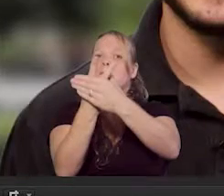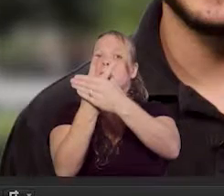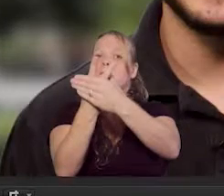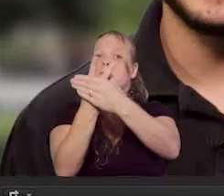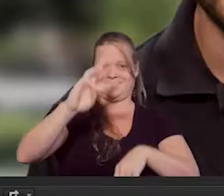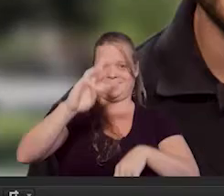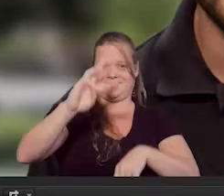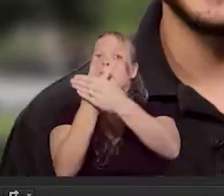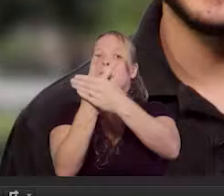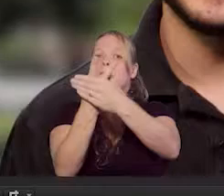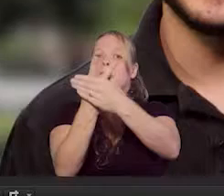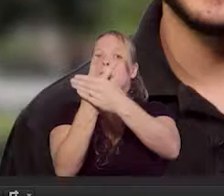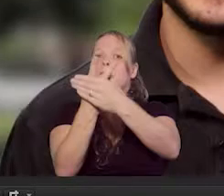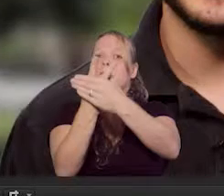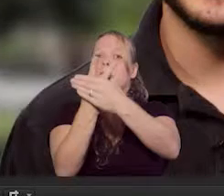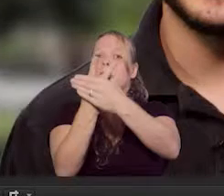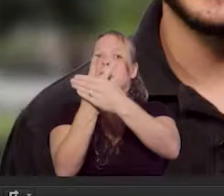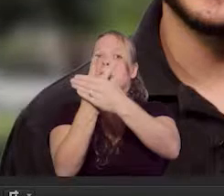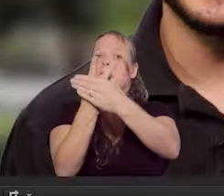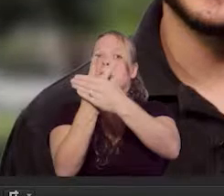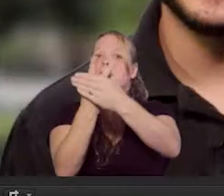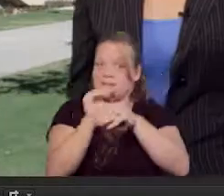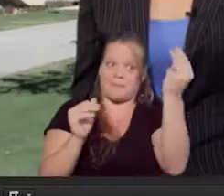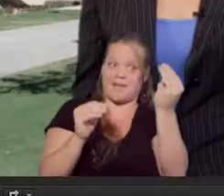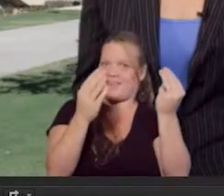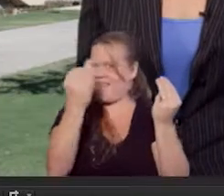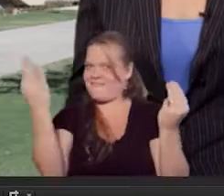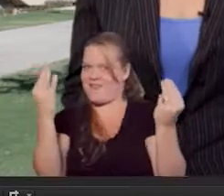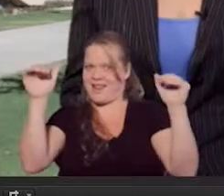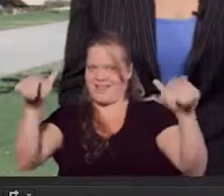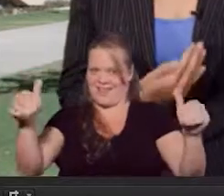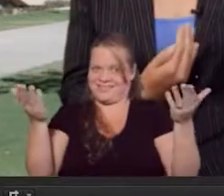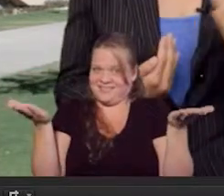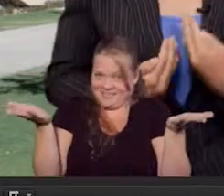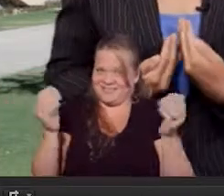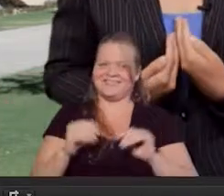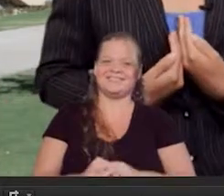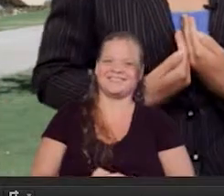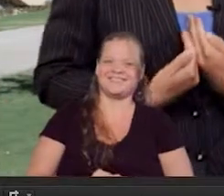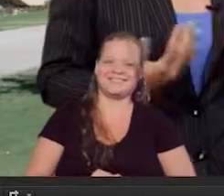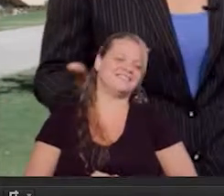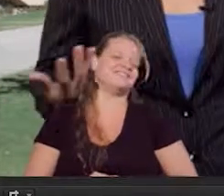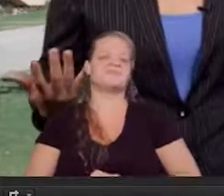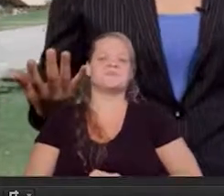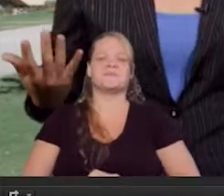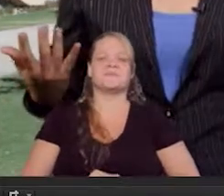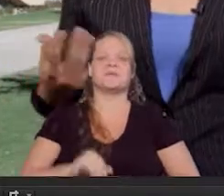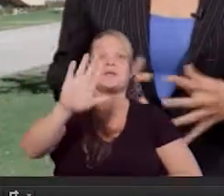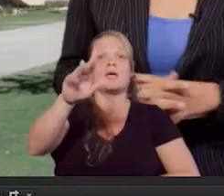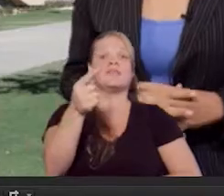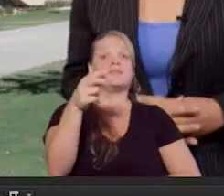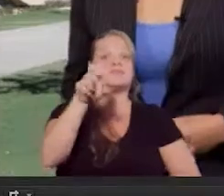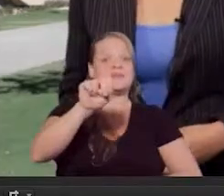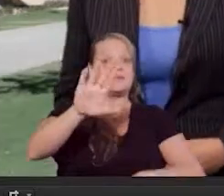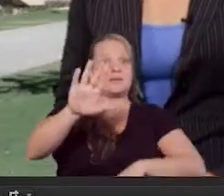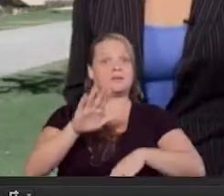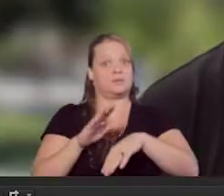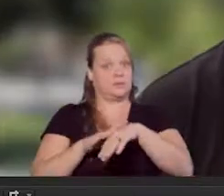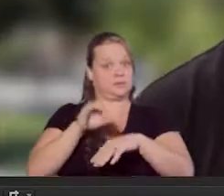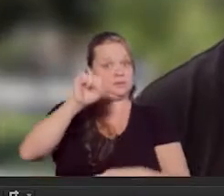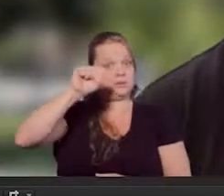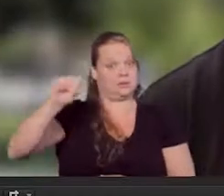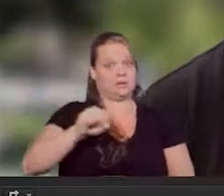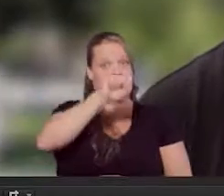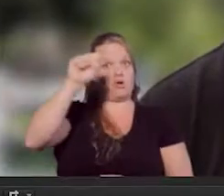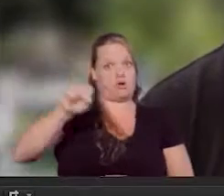end because it's got a hard cut here that'll Right. make that I know, transition. because they're coming up against the The Rams, Rams. for sure. And this will be taking place in the